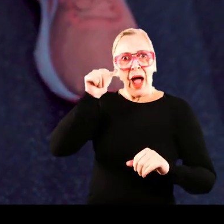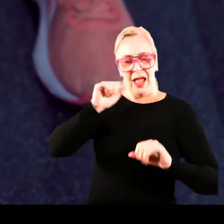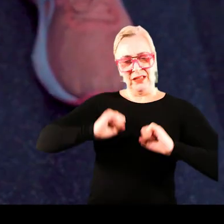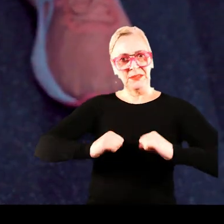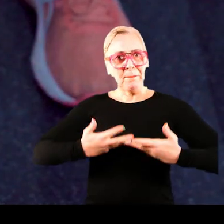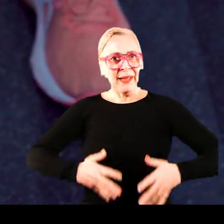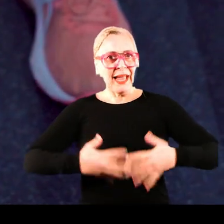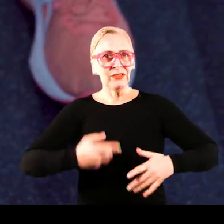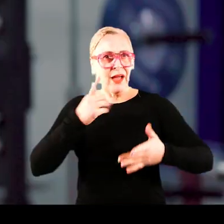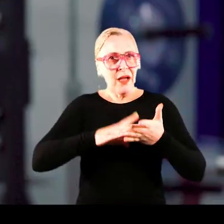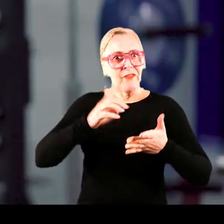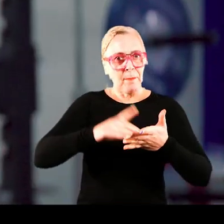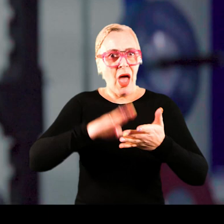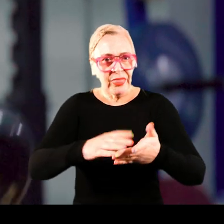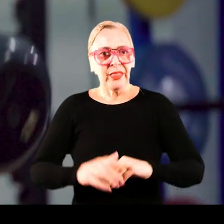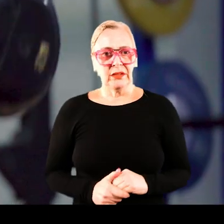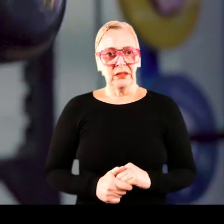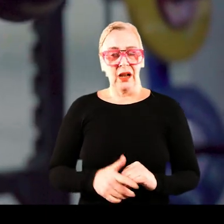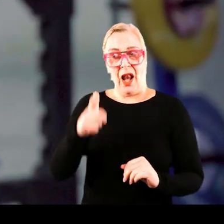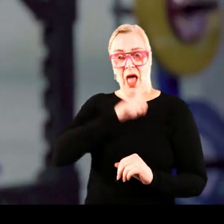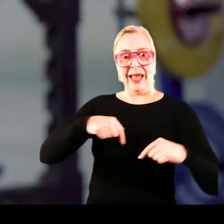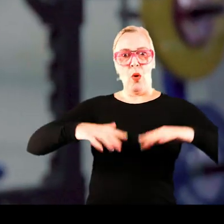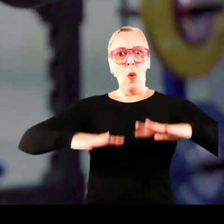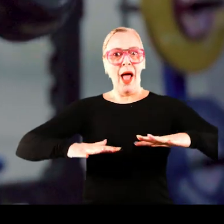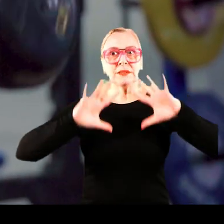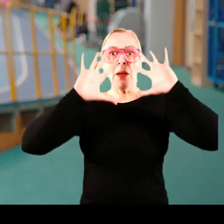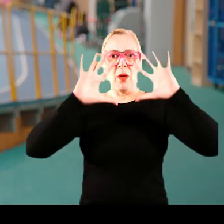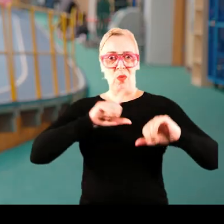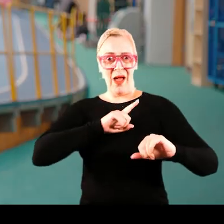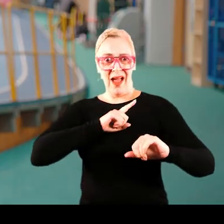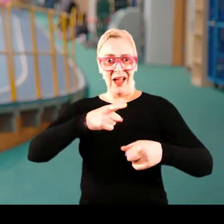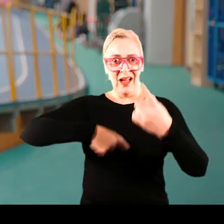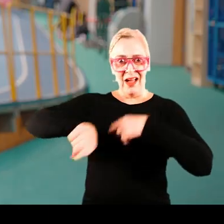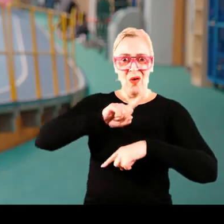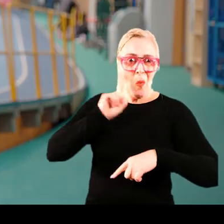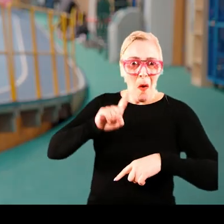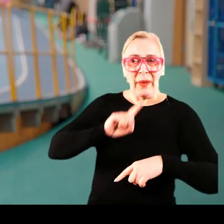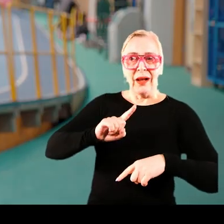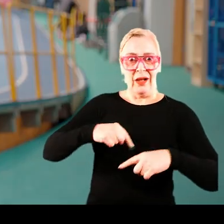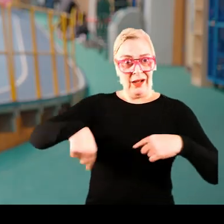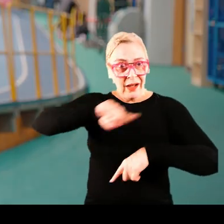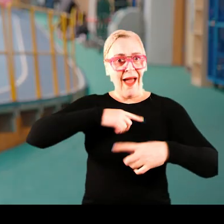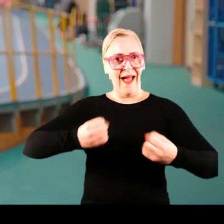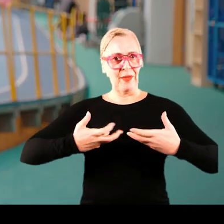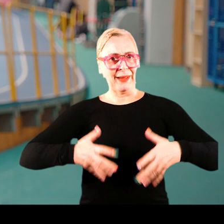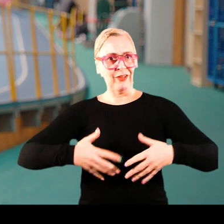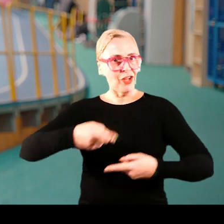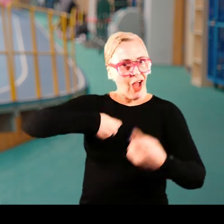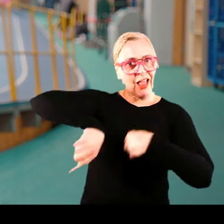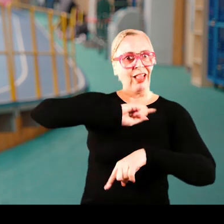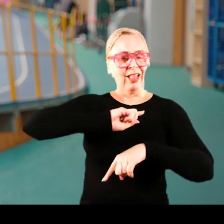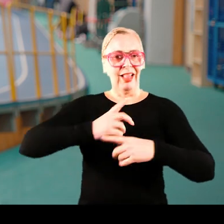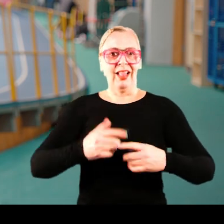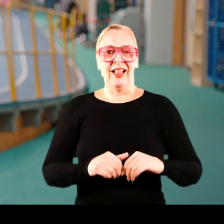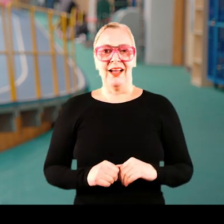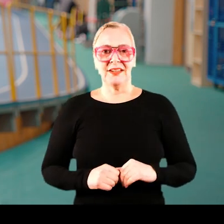sport. Nesa Lucas and Peltroid Cymru oherwydd ni gyd yn ferched a ni